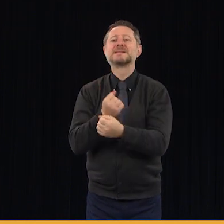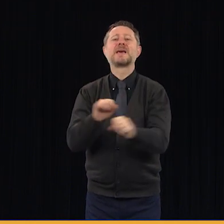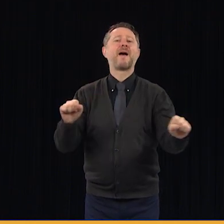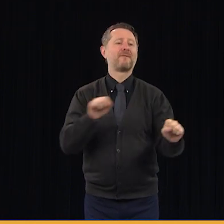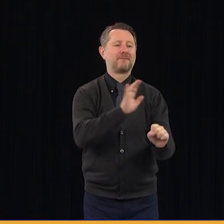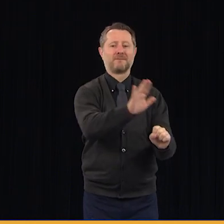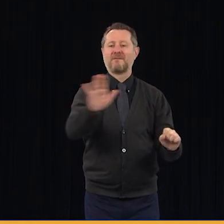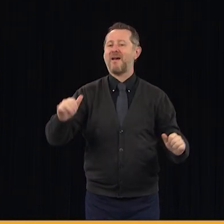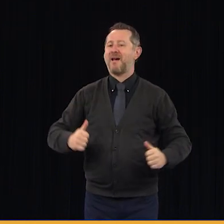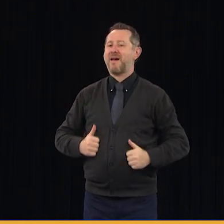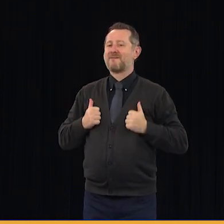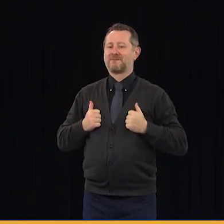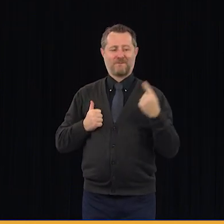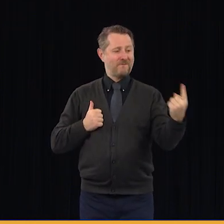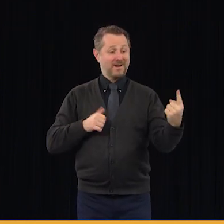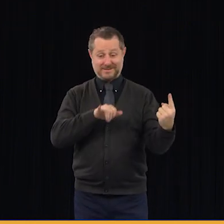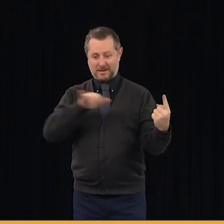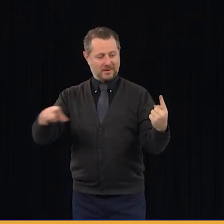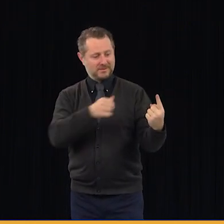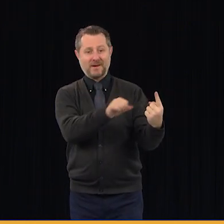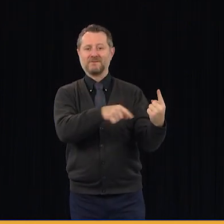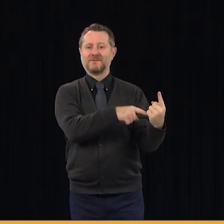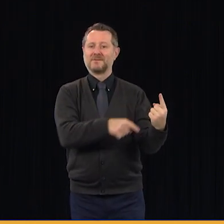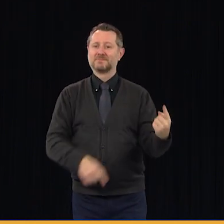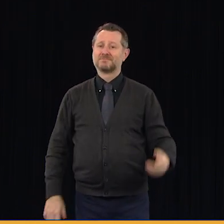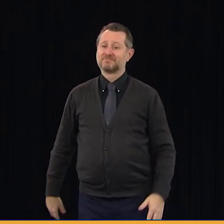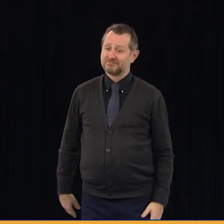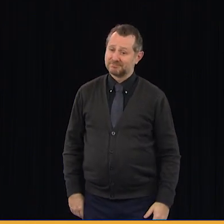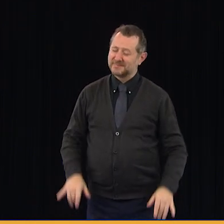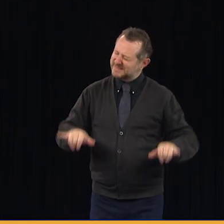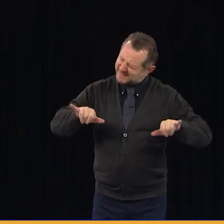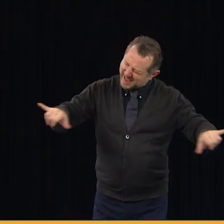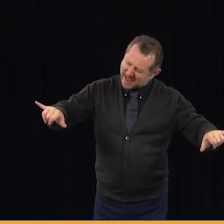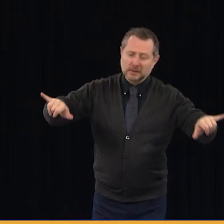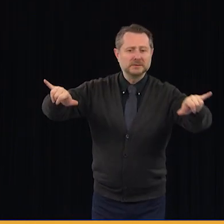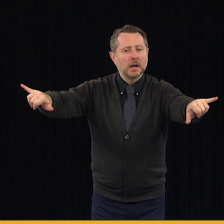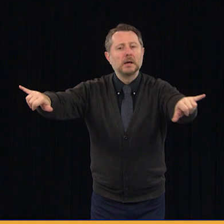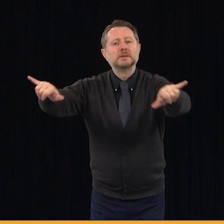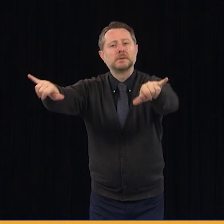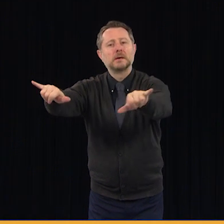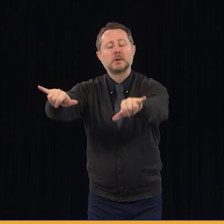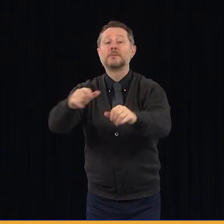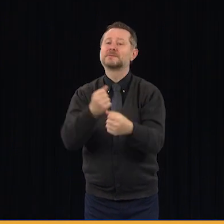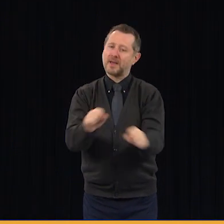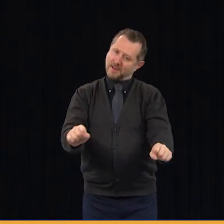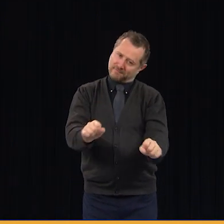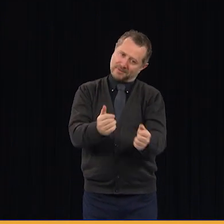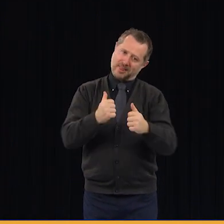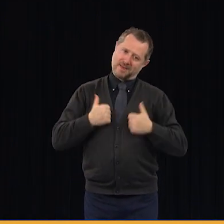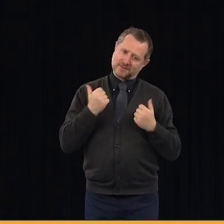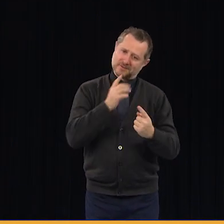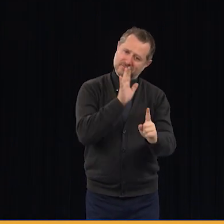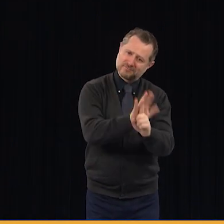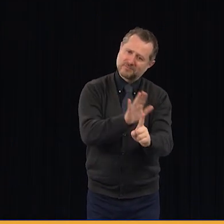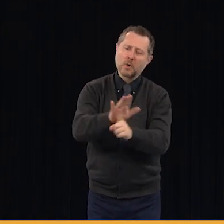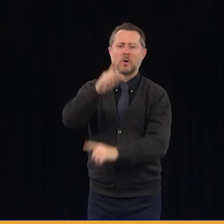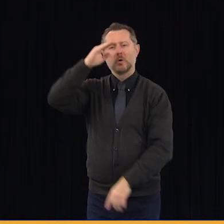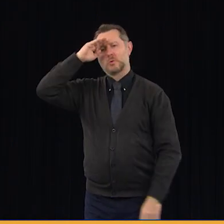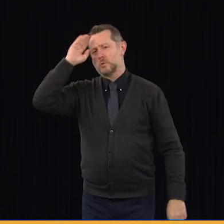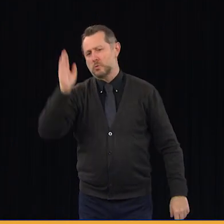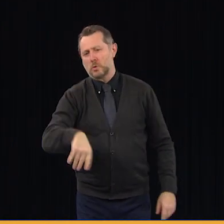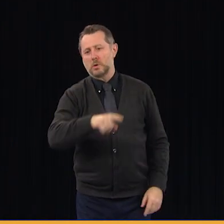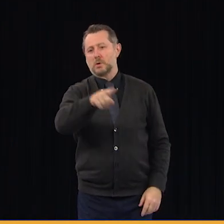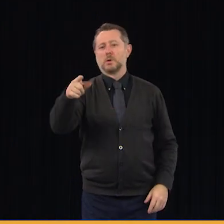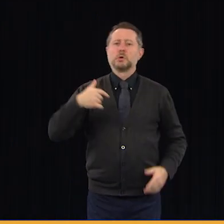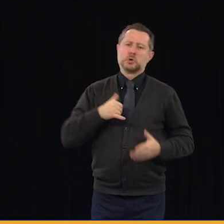life, period. Stay at home and you save a life. And I know New Yorkers, I'm born and bred.